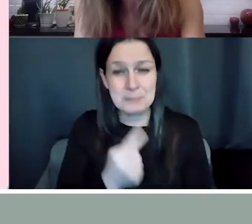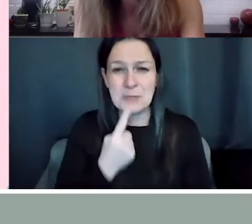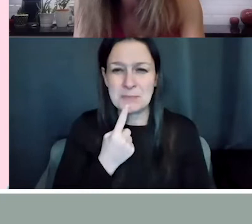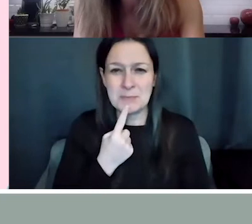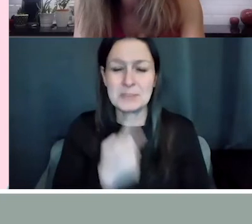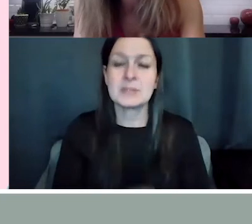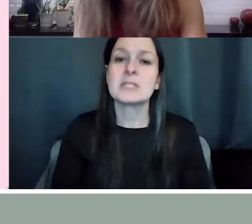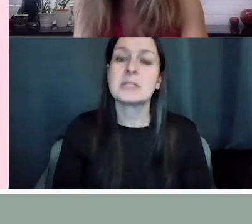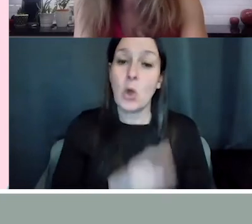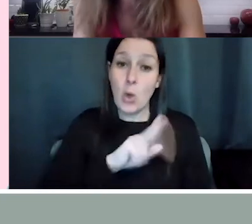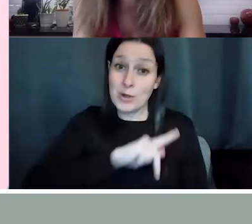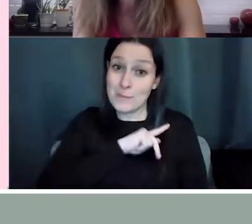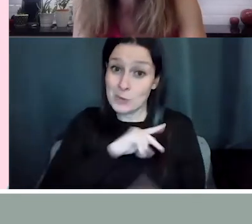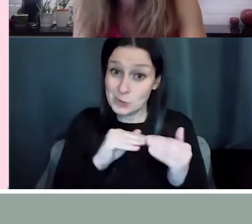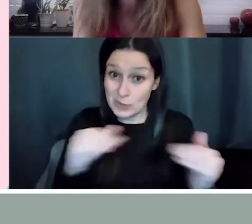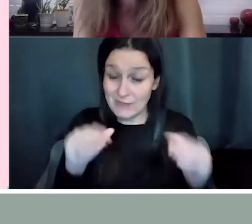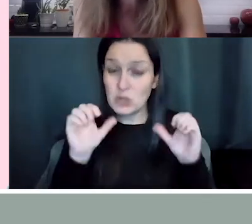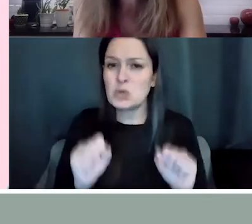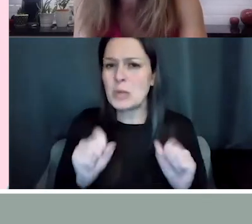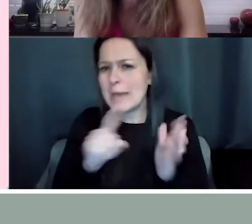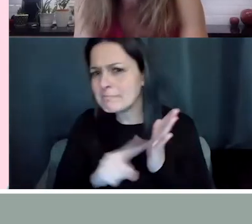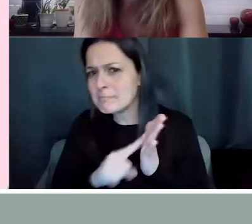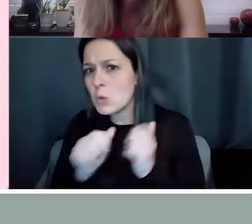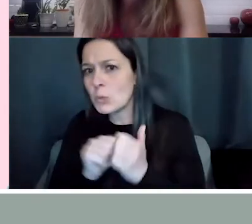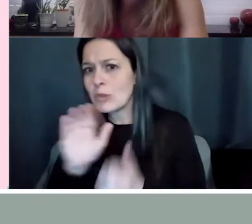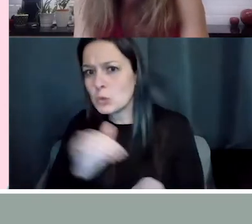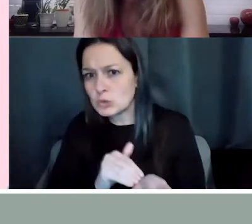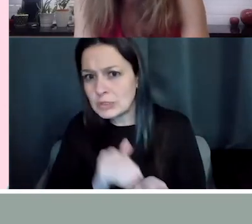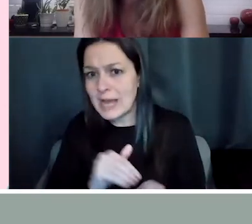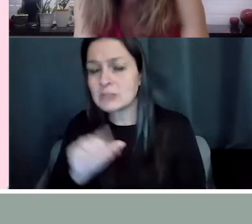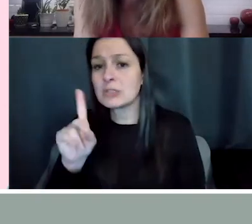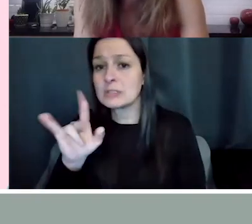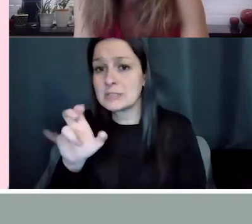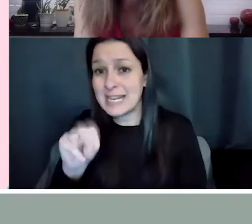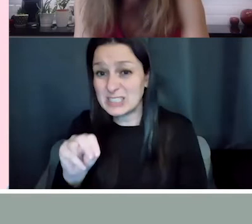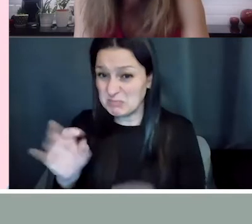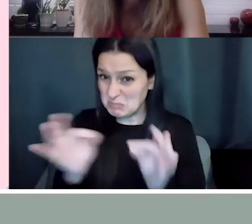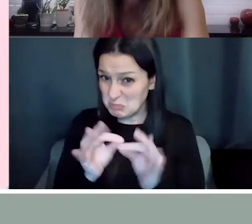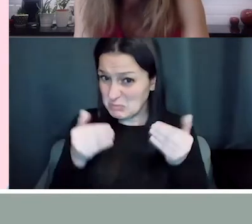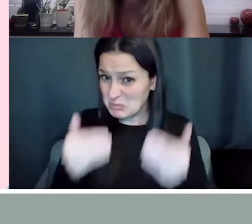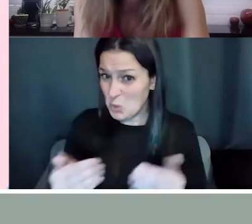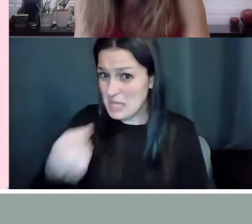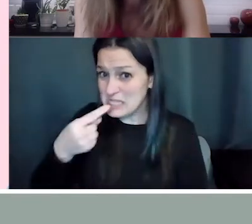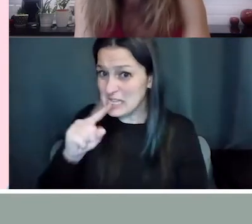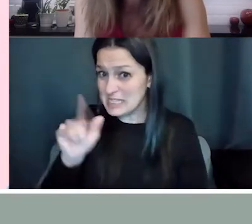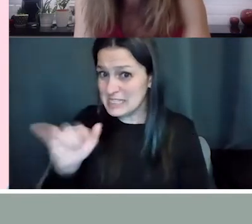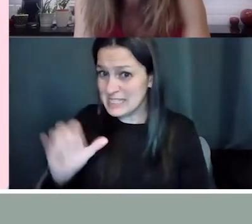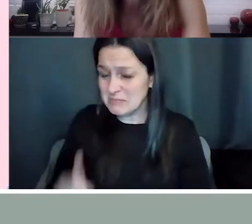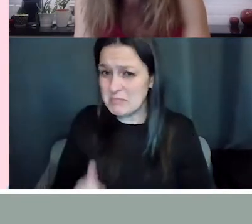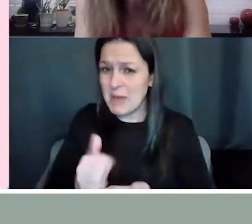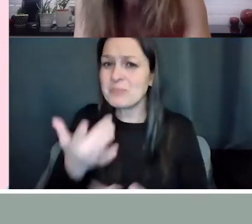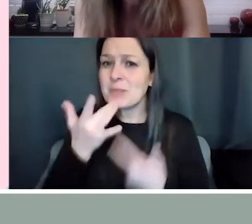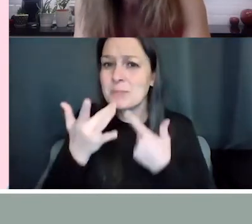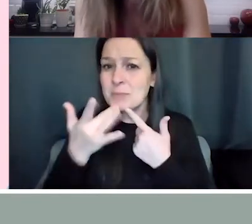on a personal level, you can investigate with your dietitian and your doctor if taking a zinc supplement might